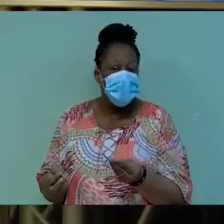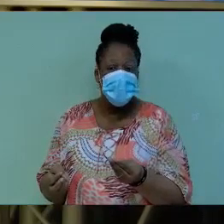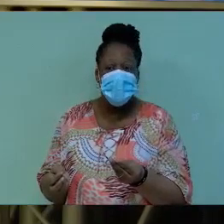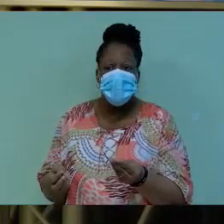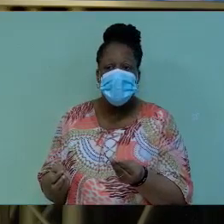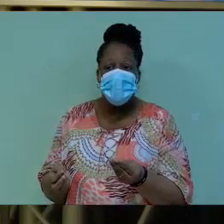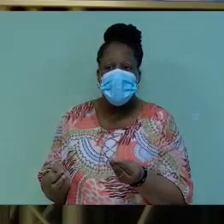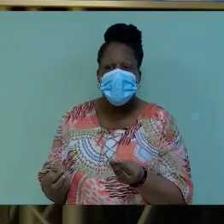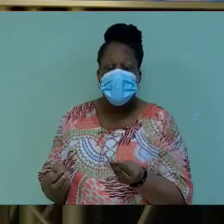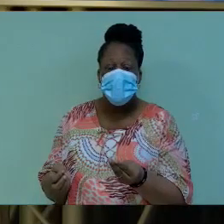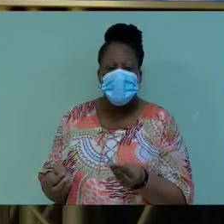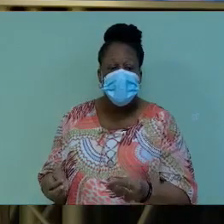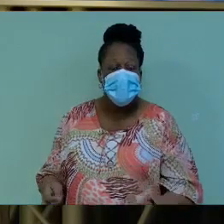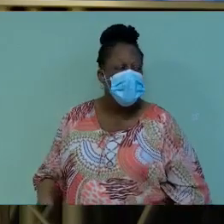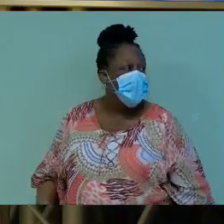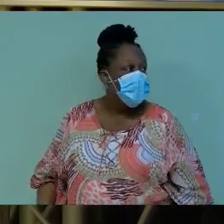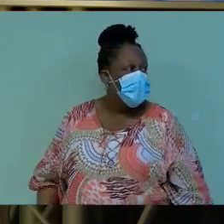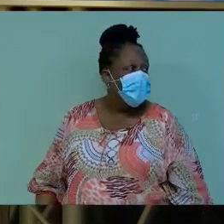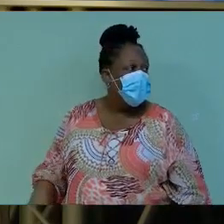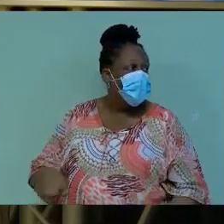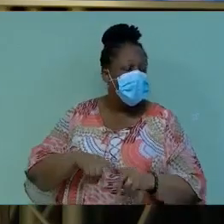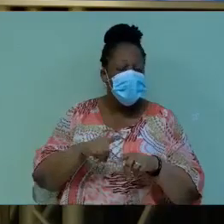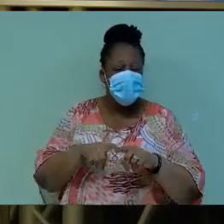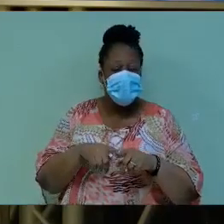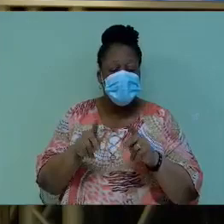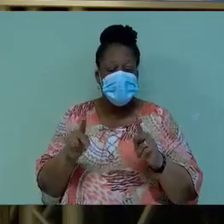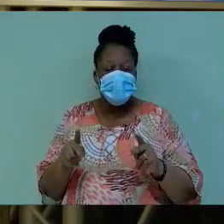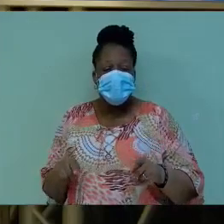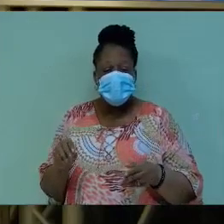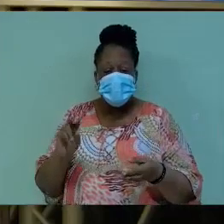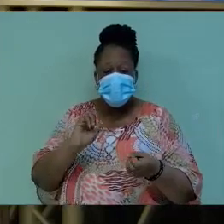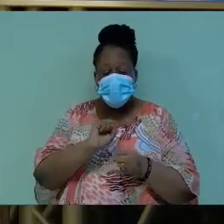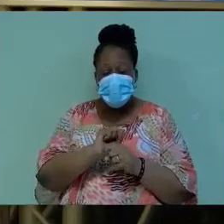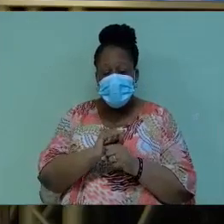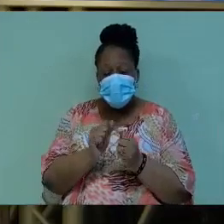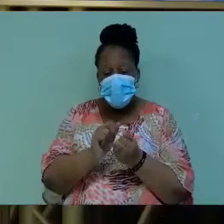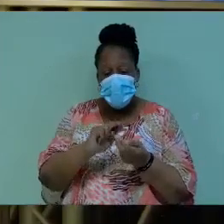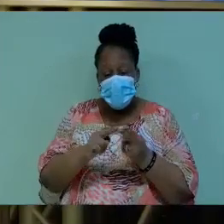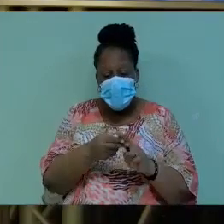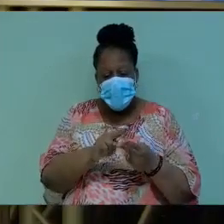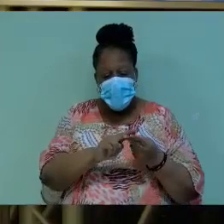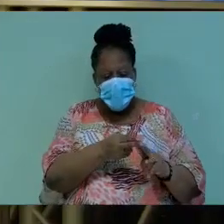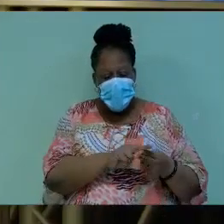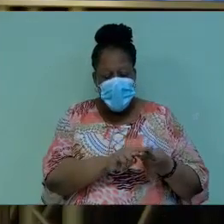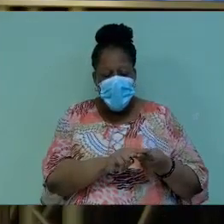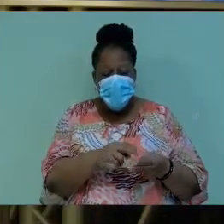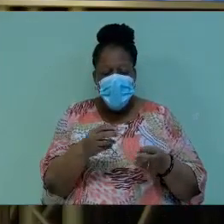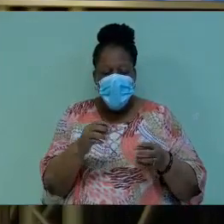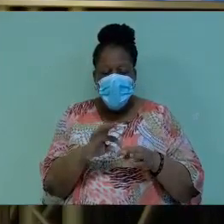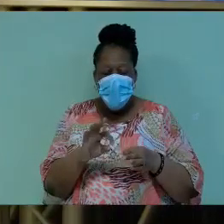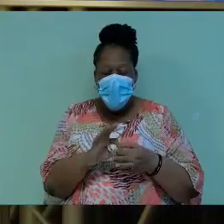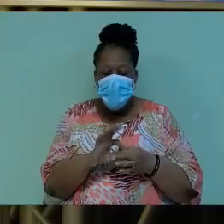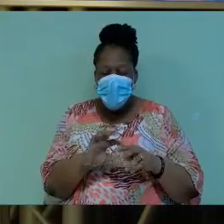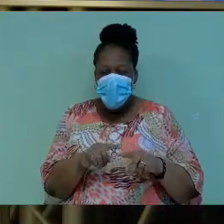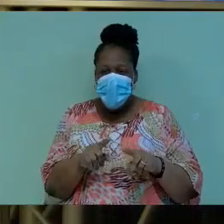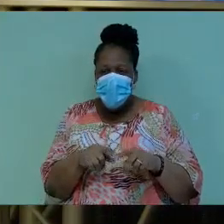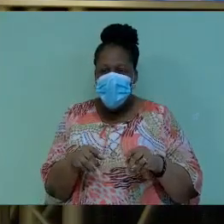and our help from customs and the statistics department for putting together these figures.